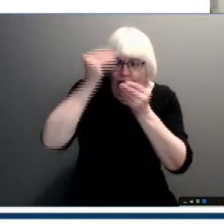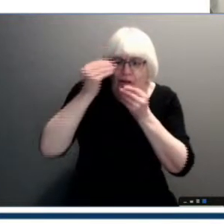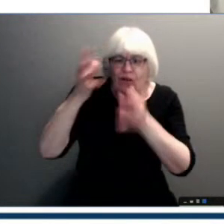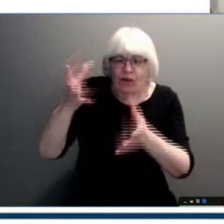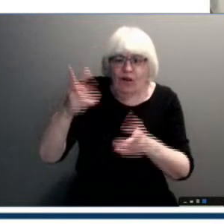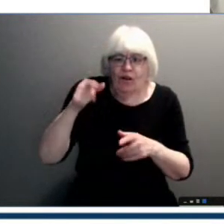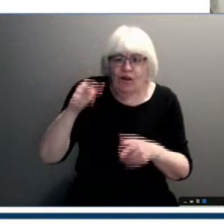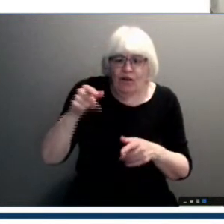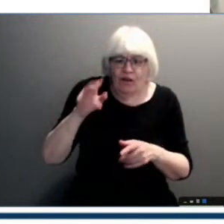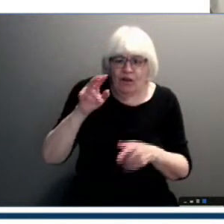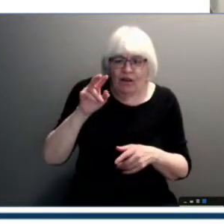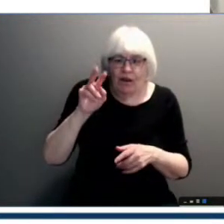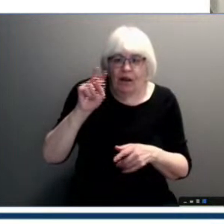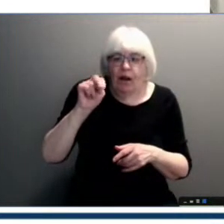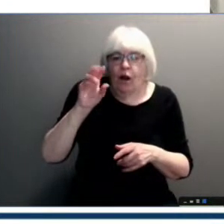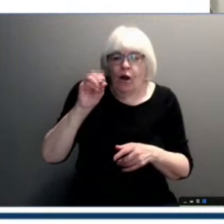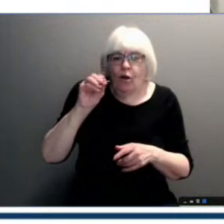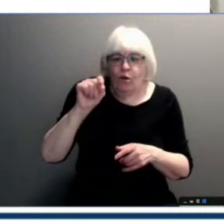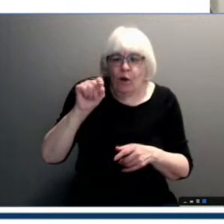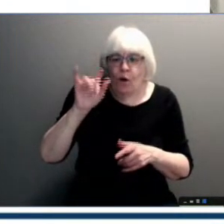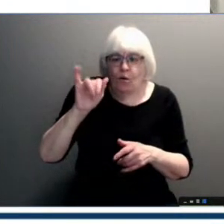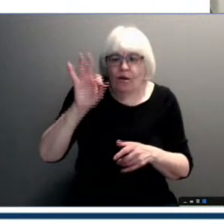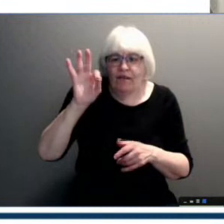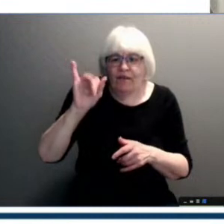Pat Healy from the Laker. Go ahead, Pat.